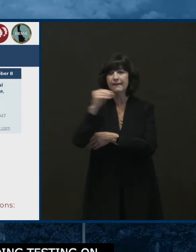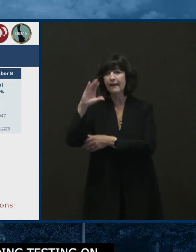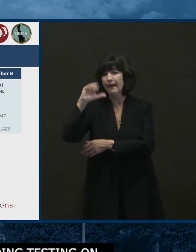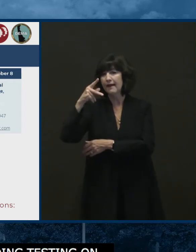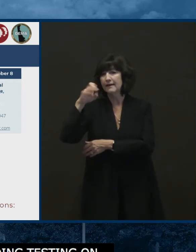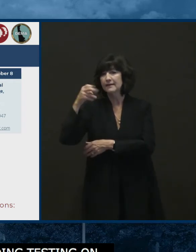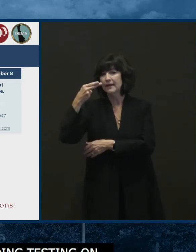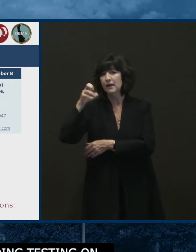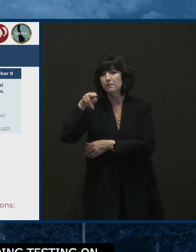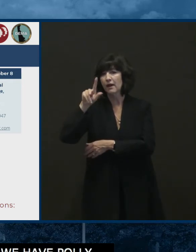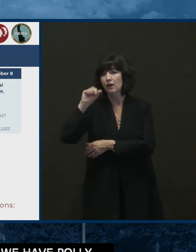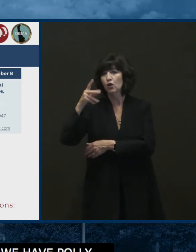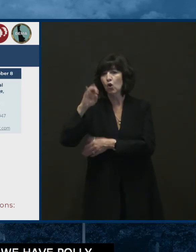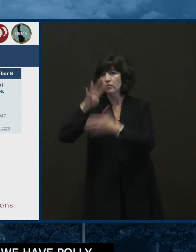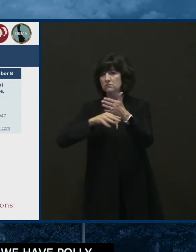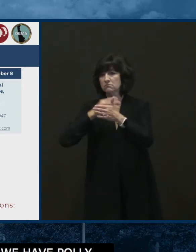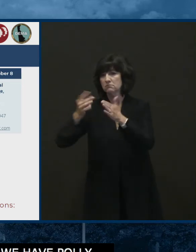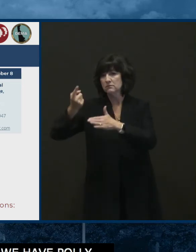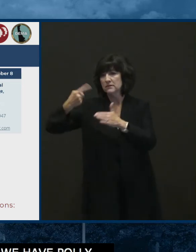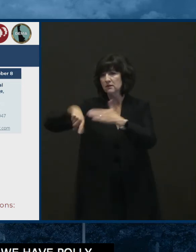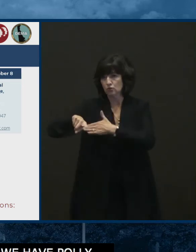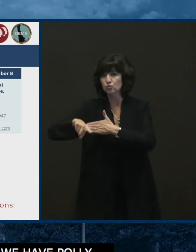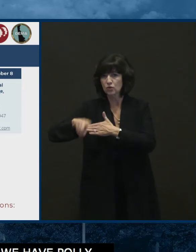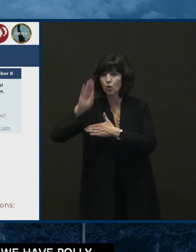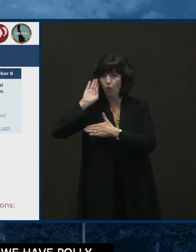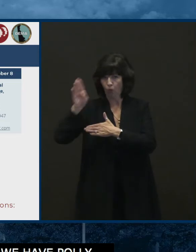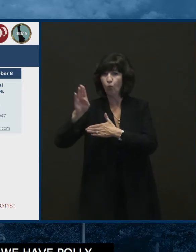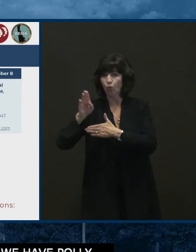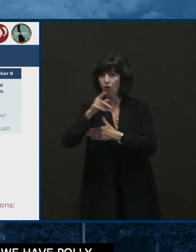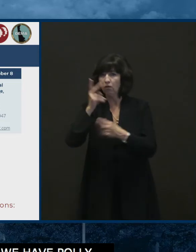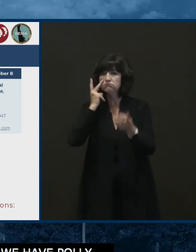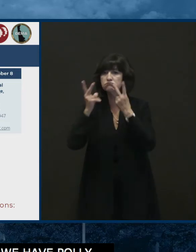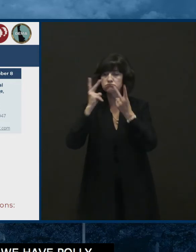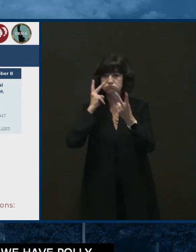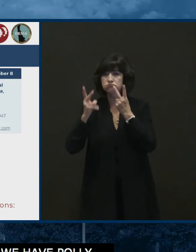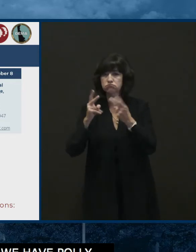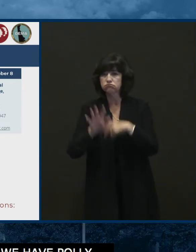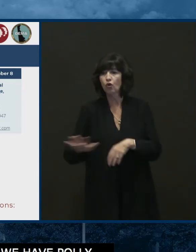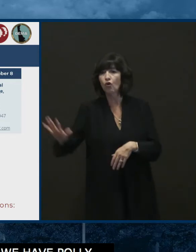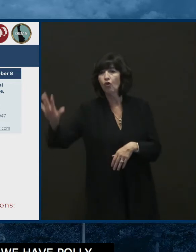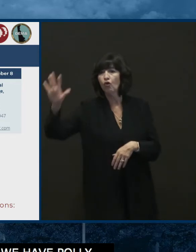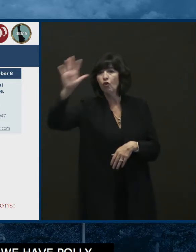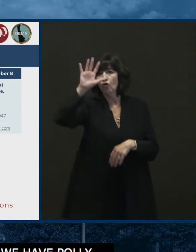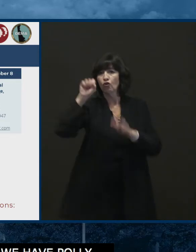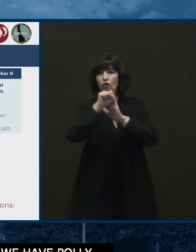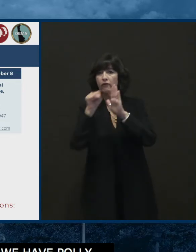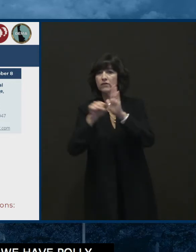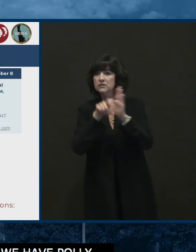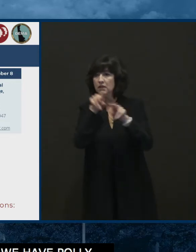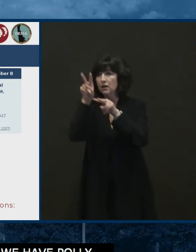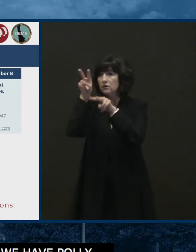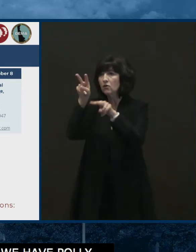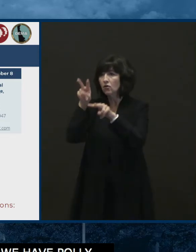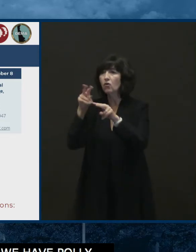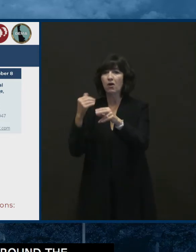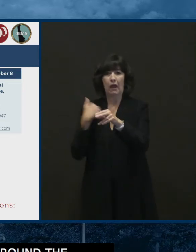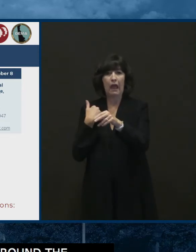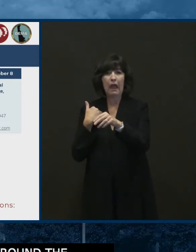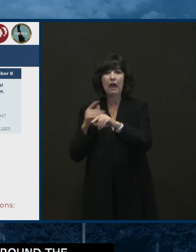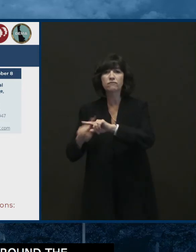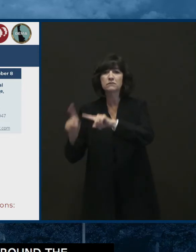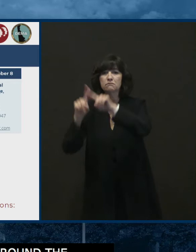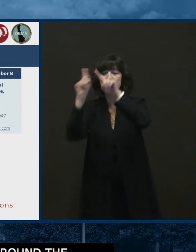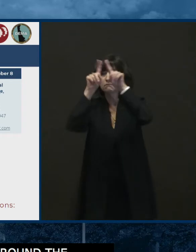and we'll start doing this around the state as other schools are getting back into the building. So next week we have, this week we have Cesar